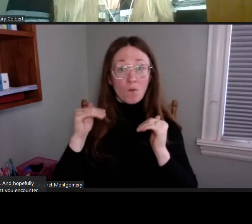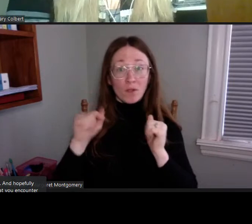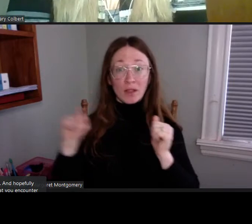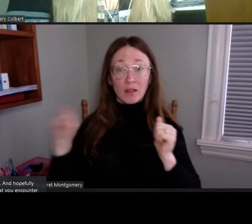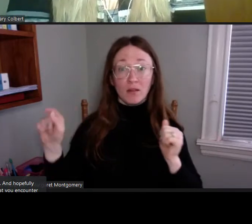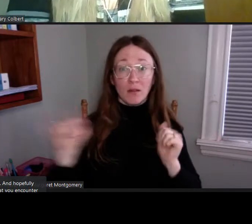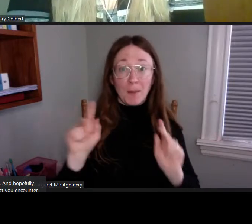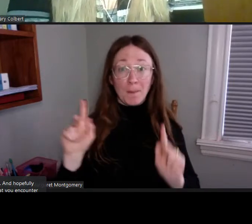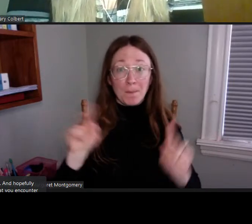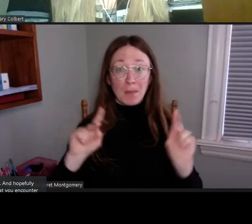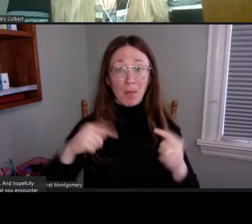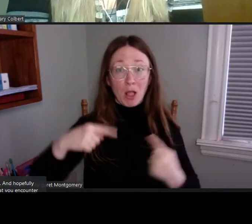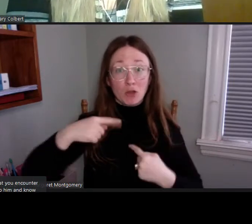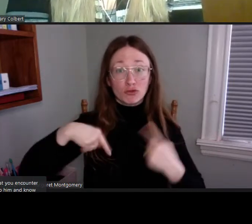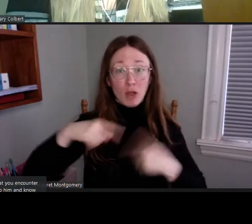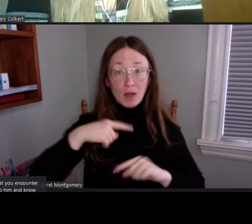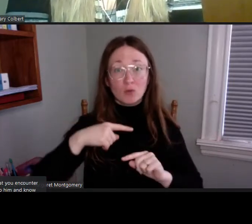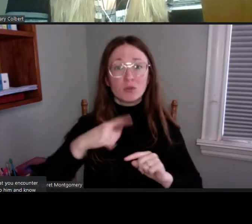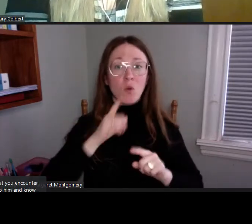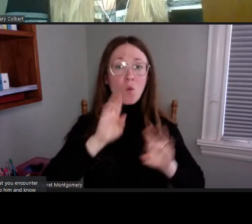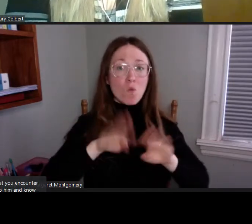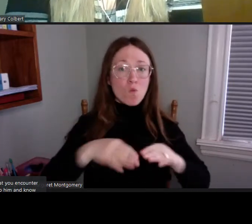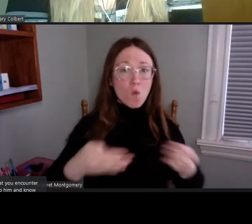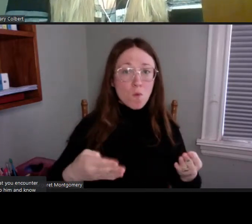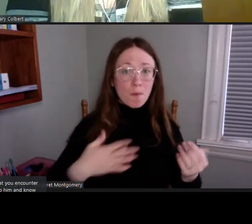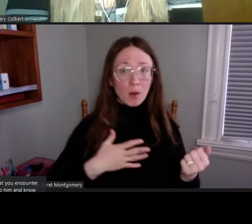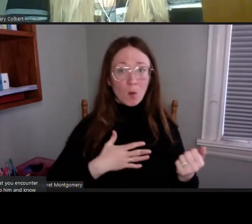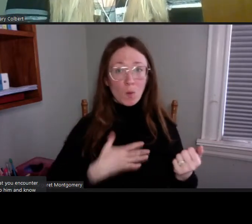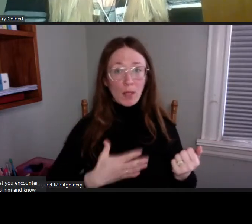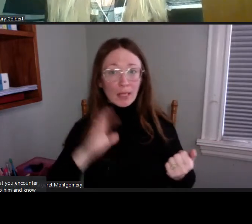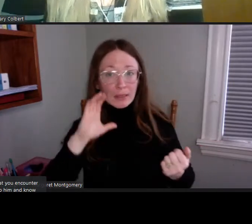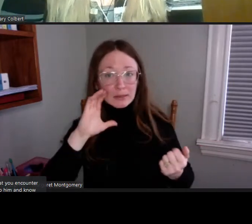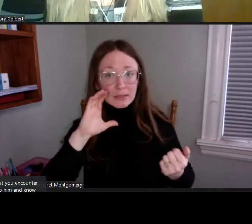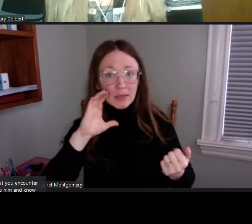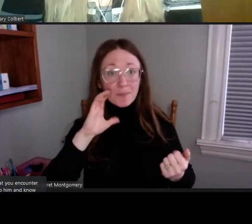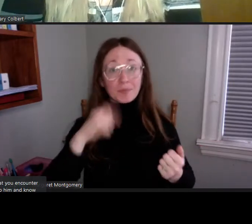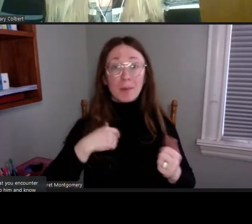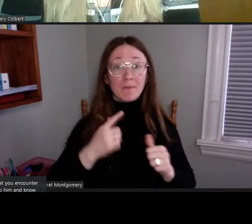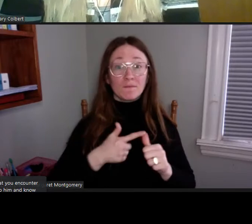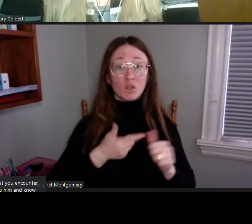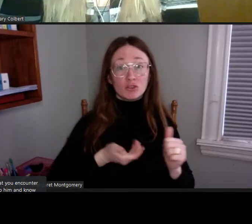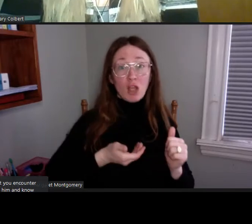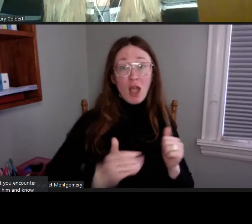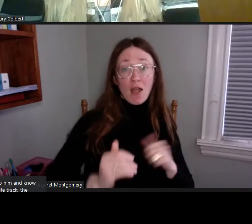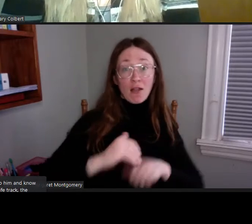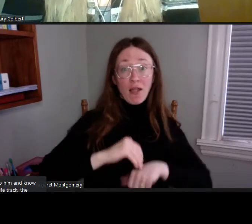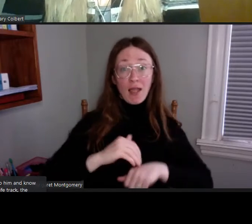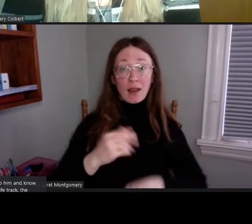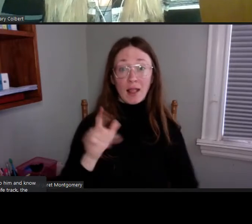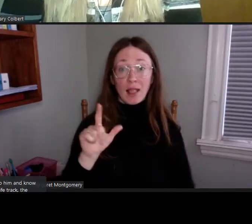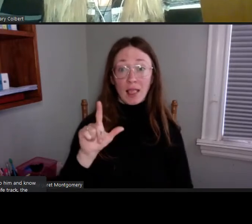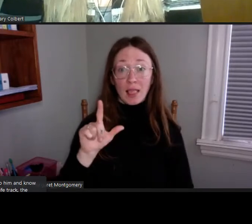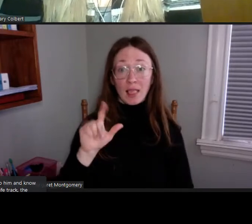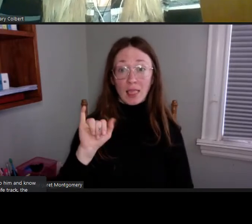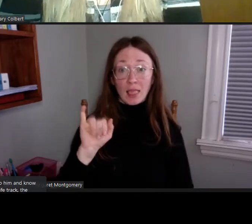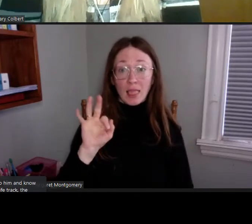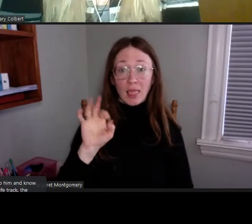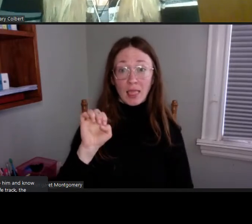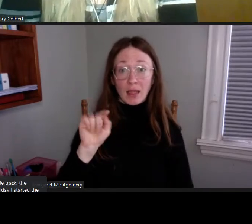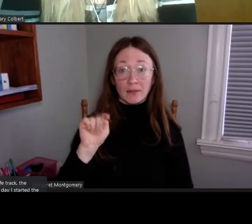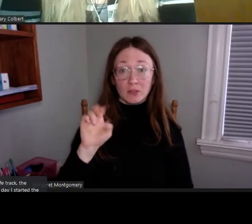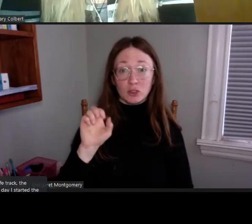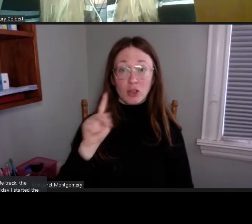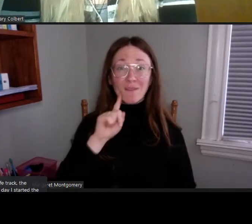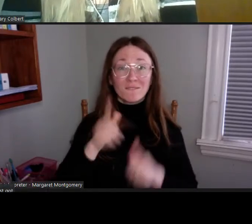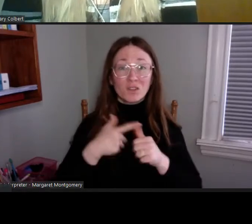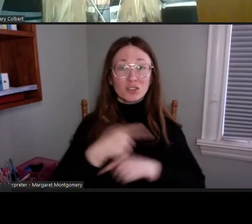and willing to and know that. When I first got hired at LifeTrack, the person who hired me, the day I started, the first thing